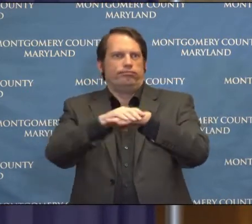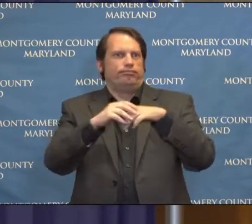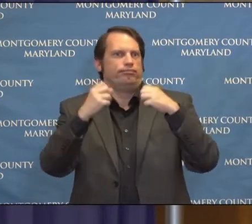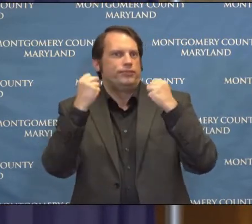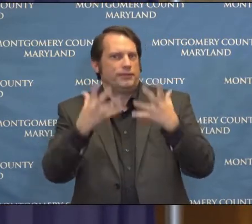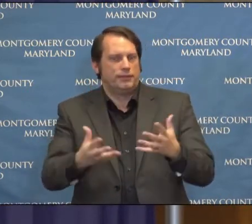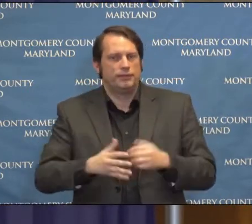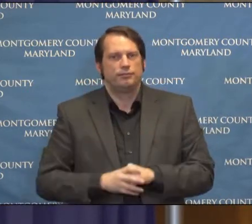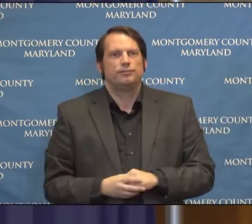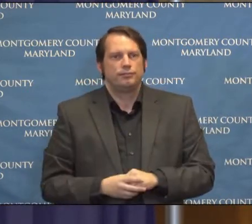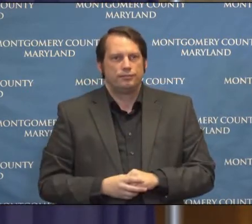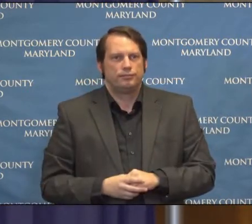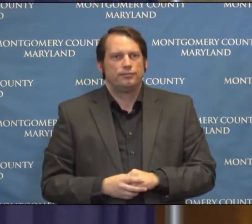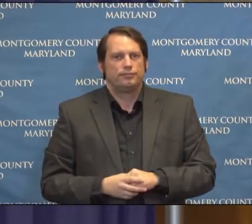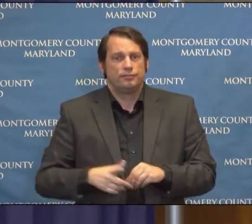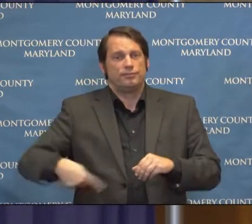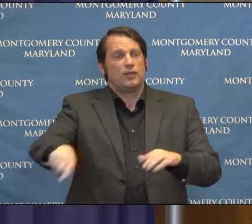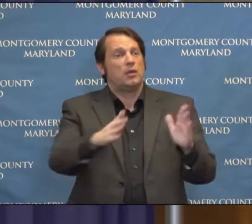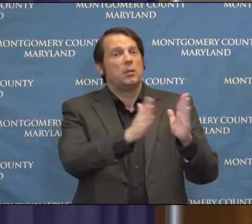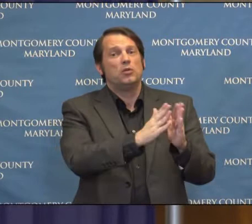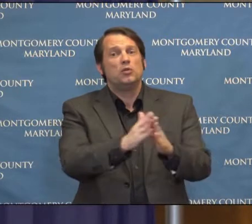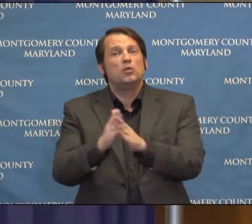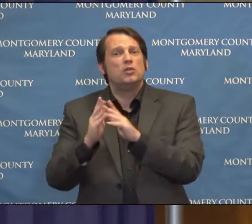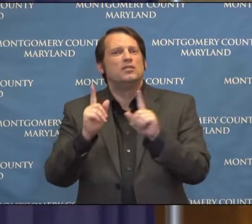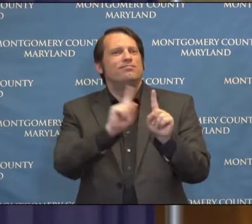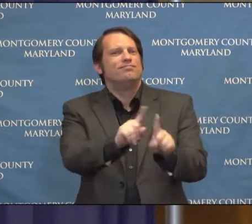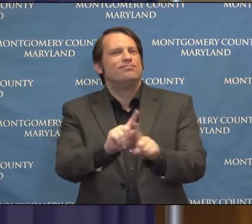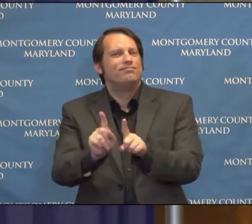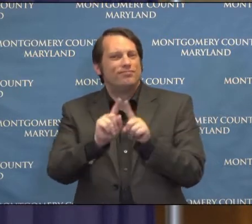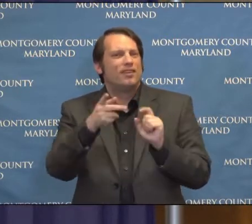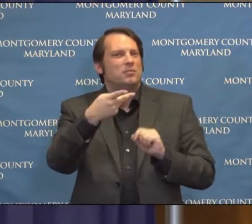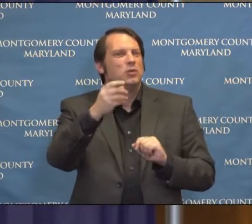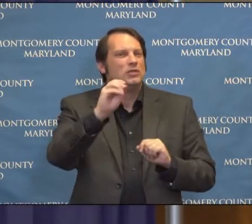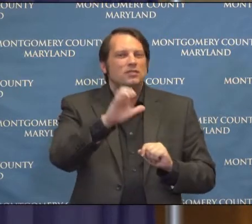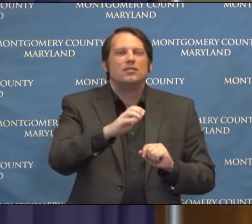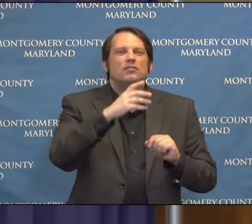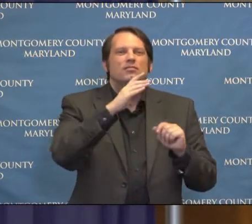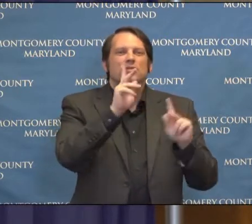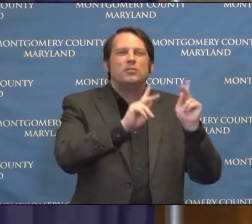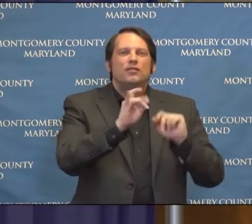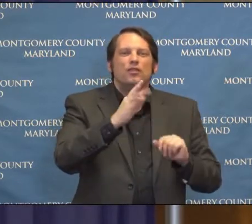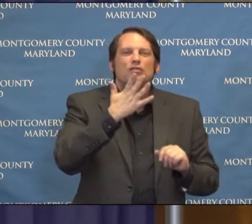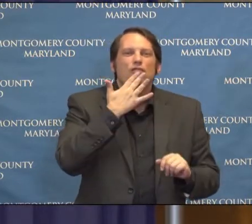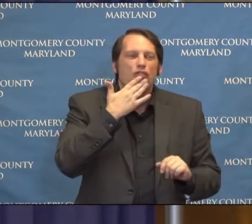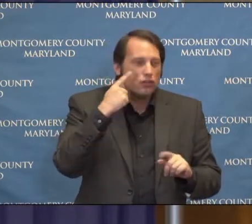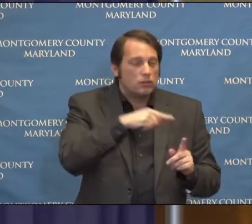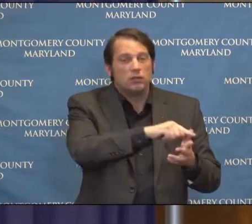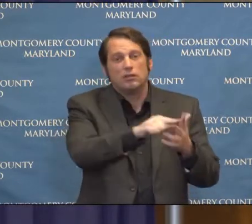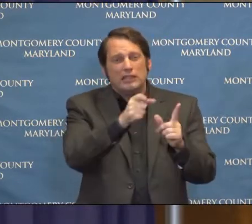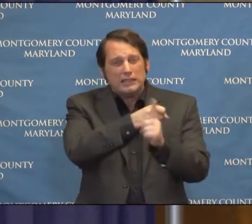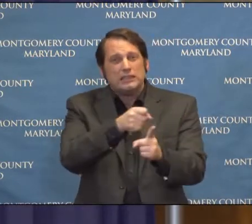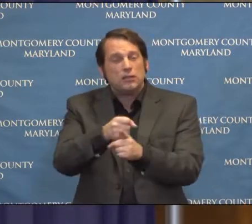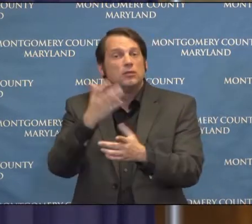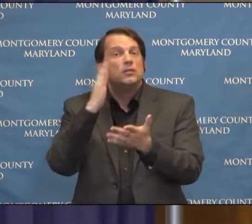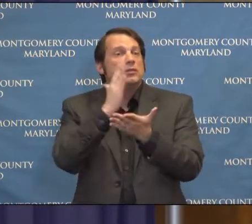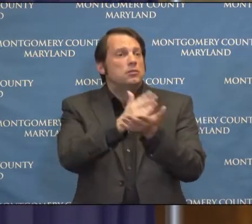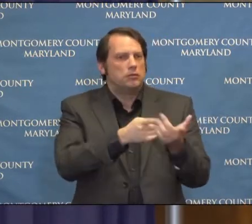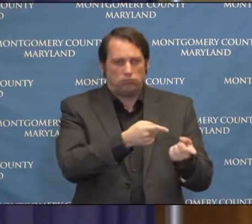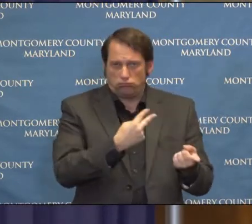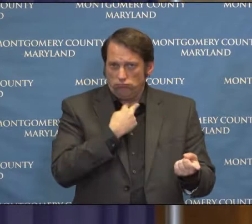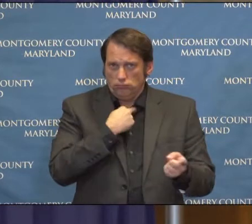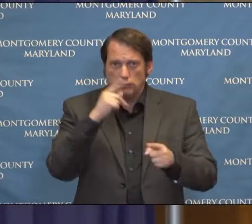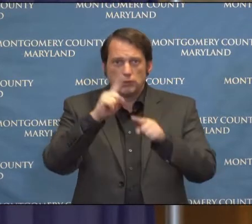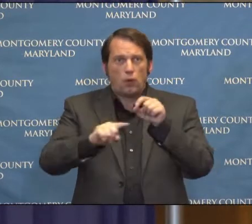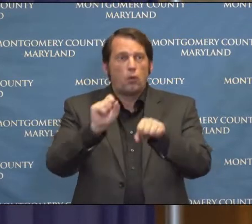disproportionately in jobs that can't telework, don't have the luxury of having administrative leave to be at home, and are continuing to have to come out into